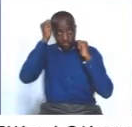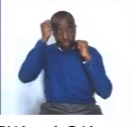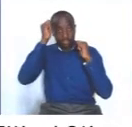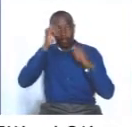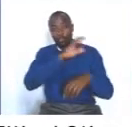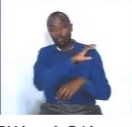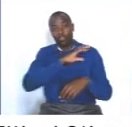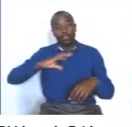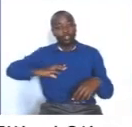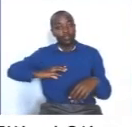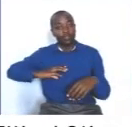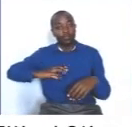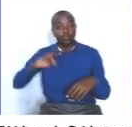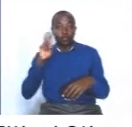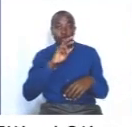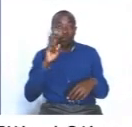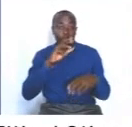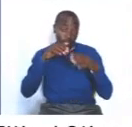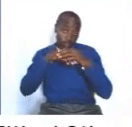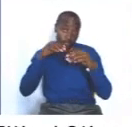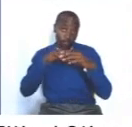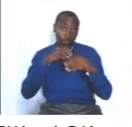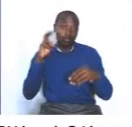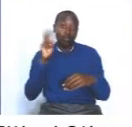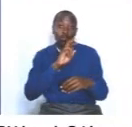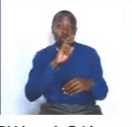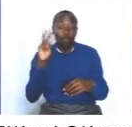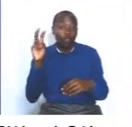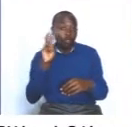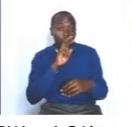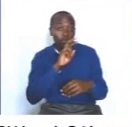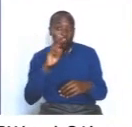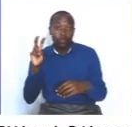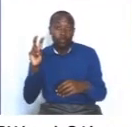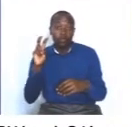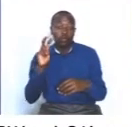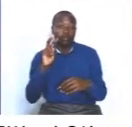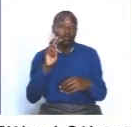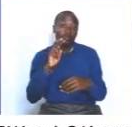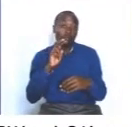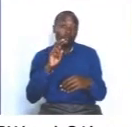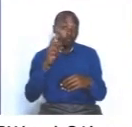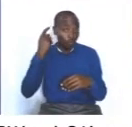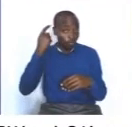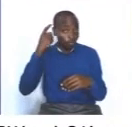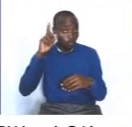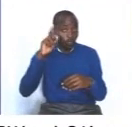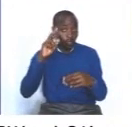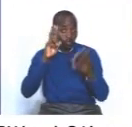Lord, watch out, watch out, watch out. For as we read